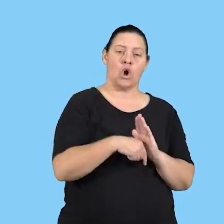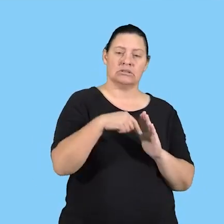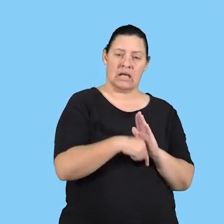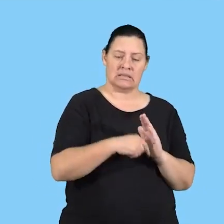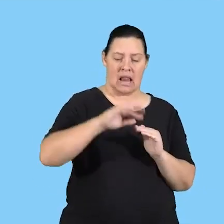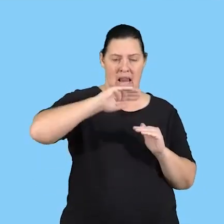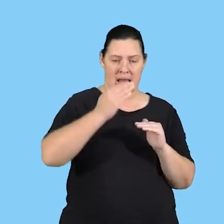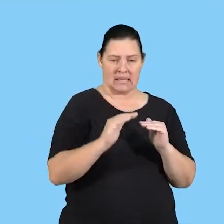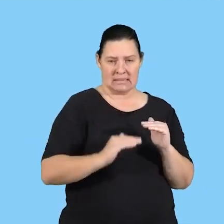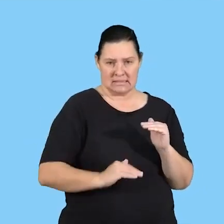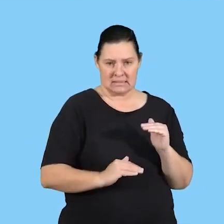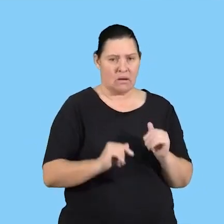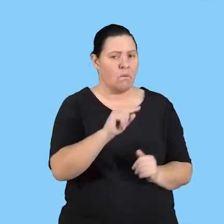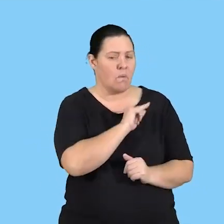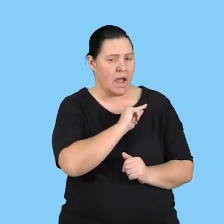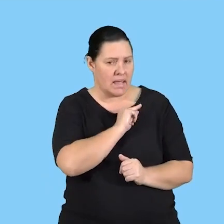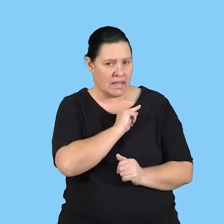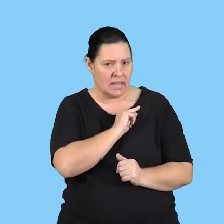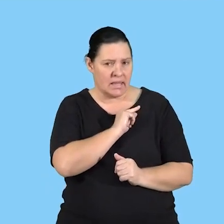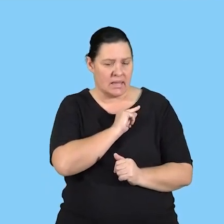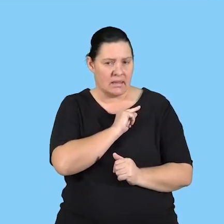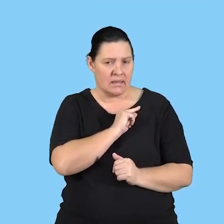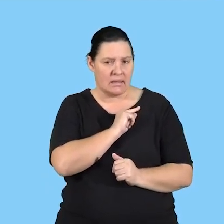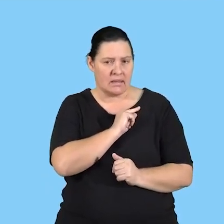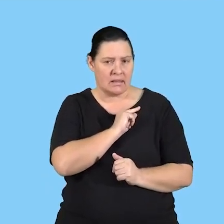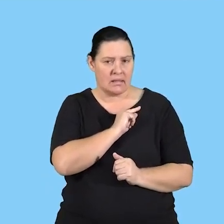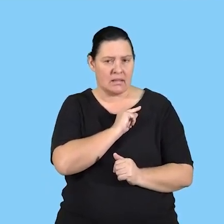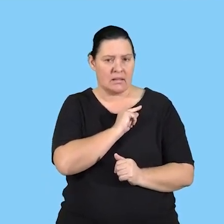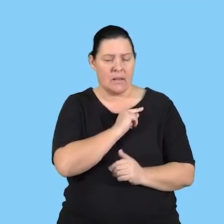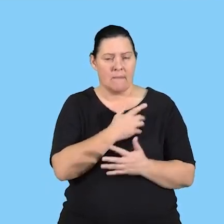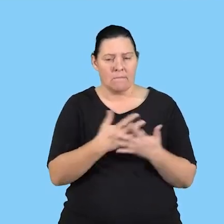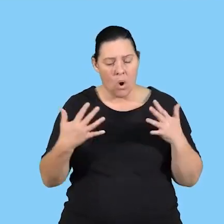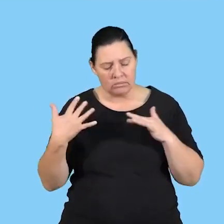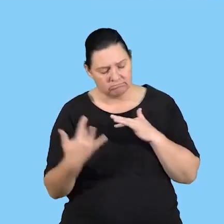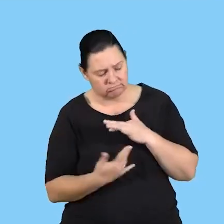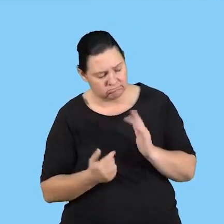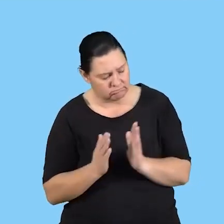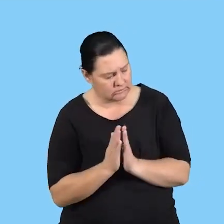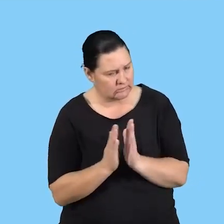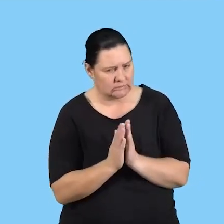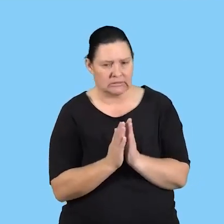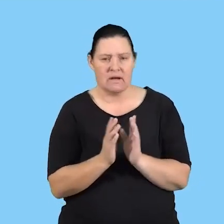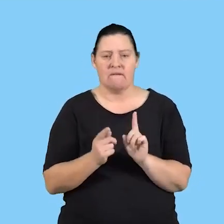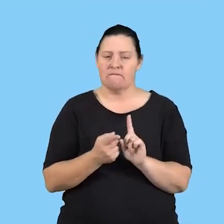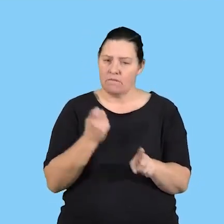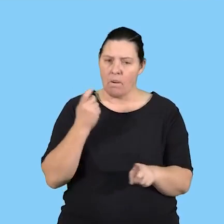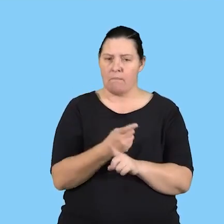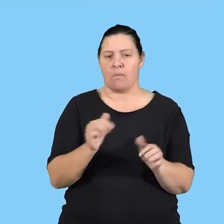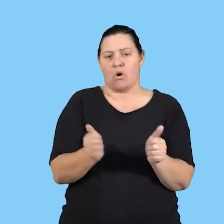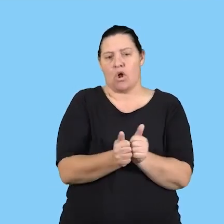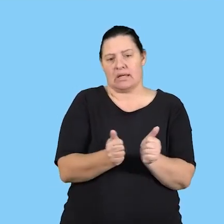content even further, because there has been a passionate plea from